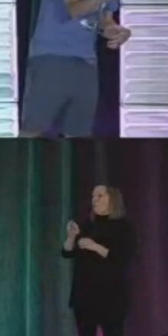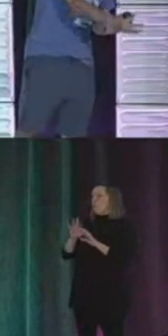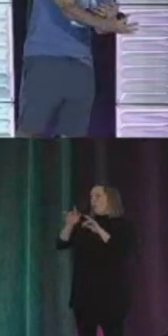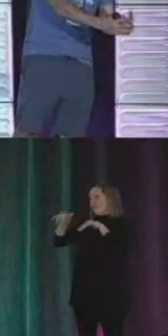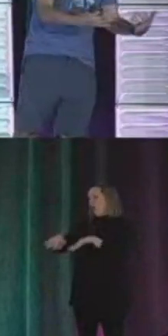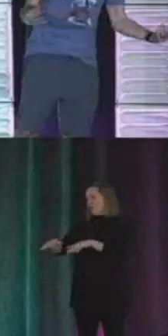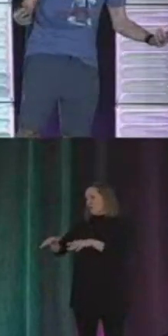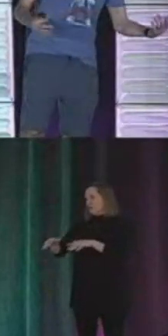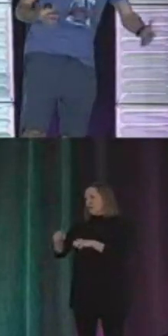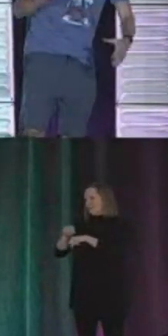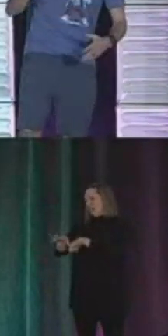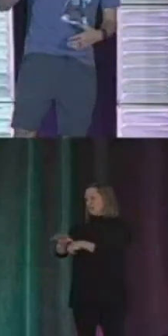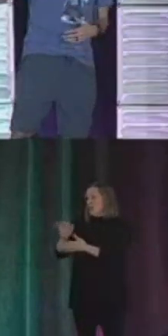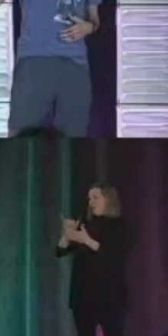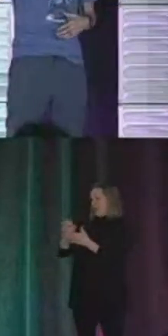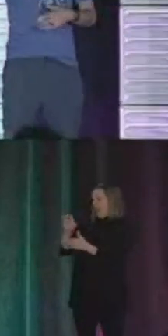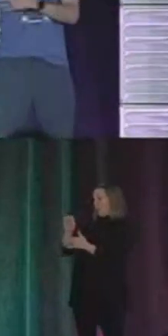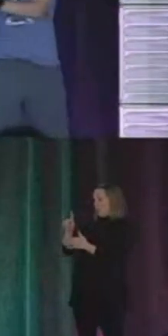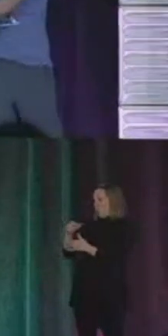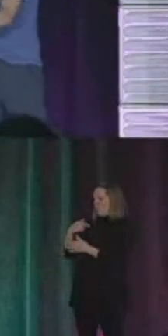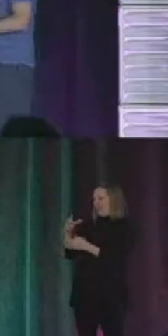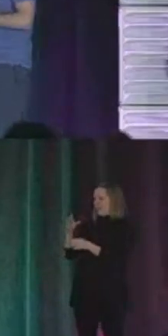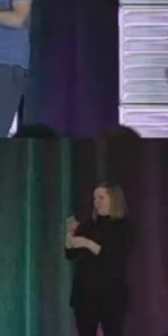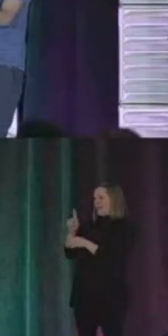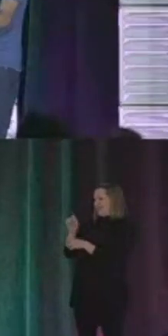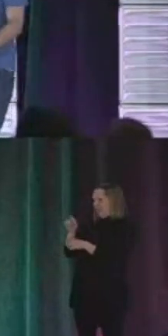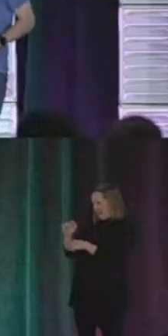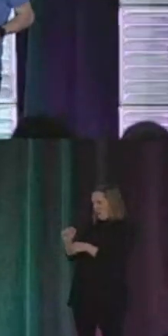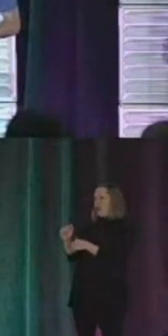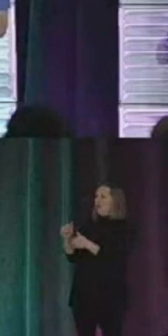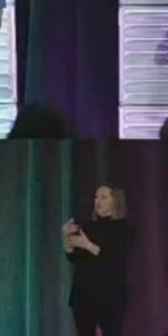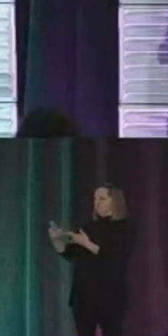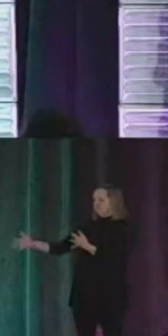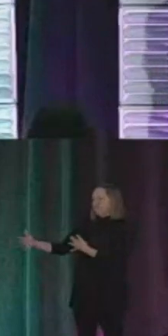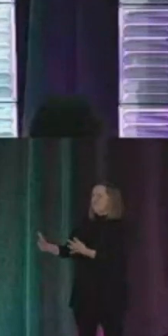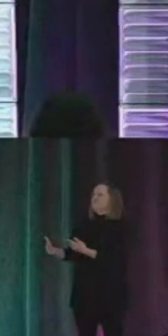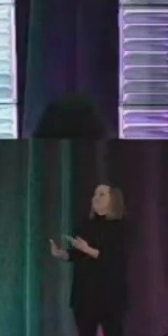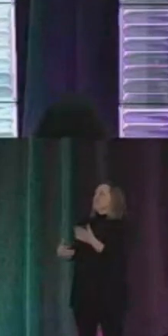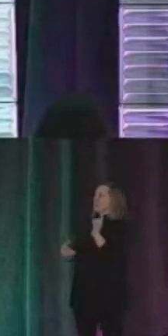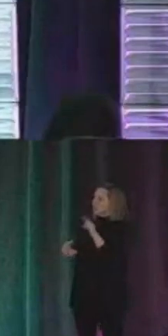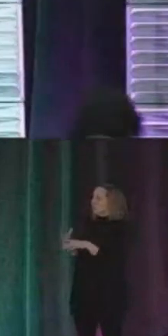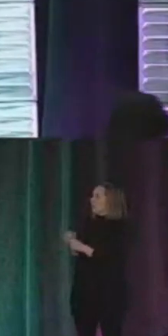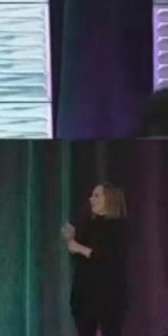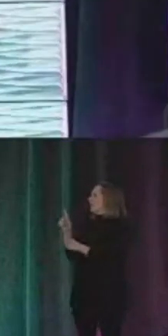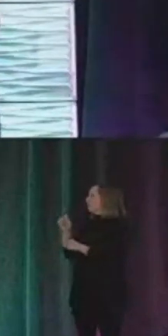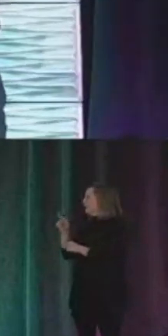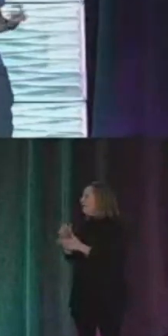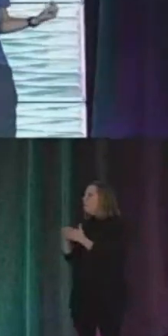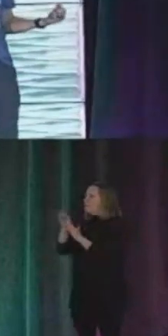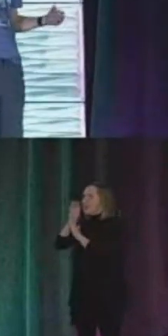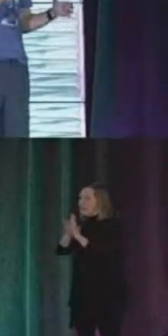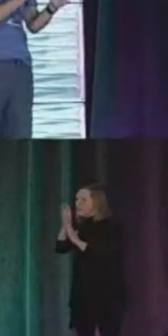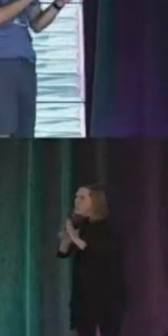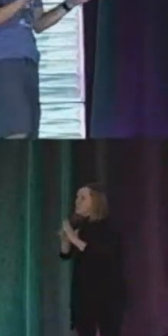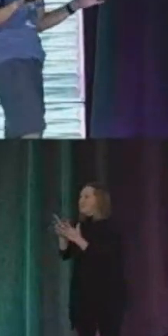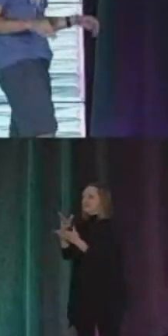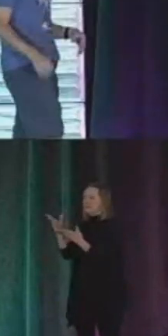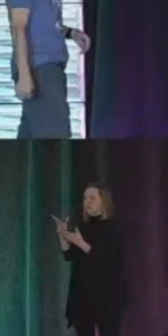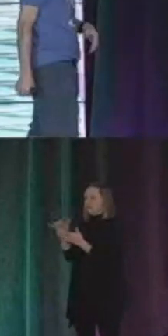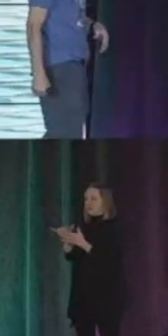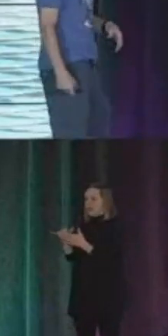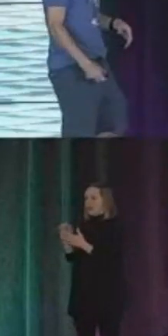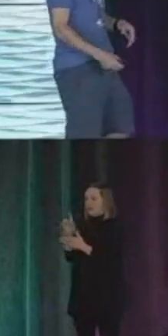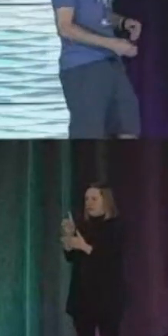then all of that code is going to have data stuff. So let's go get the data, and then let's also go get the images that data